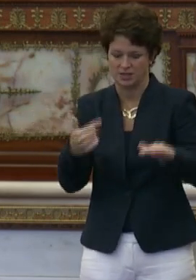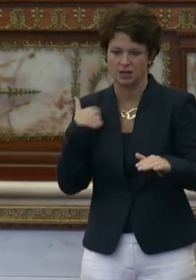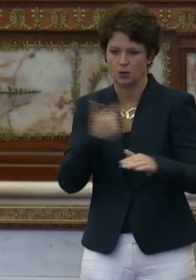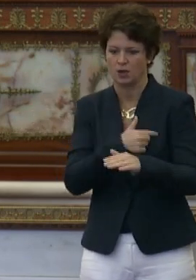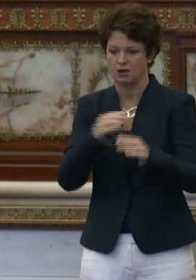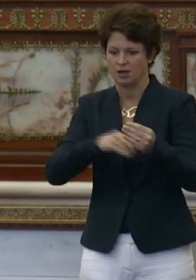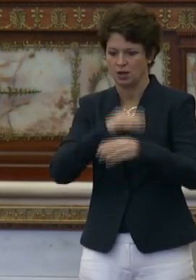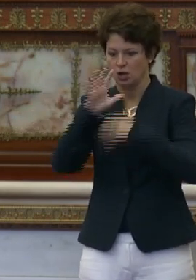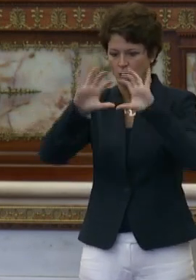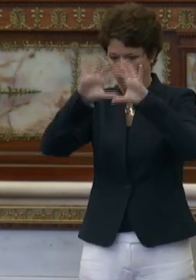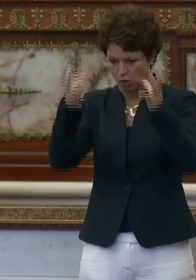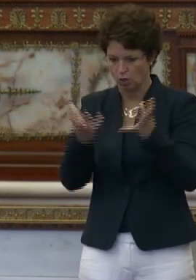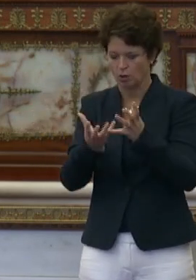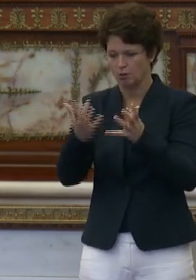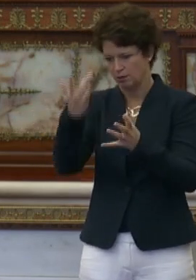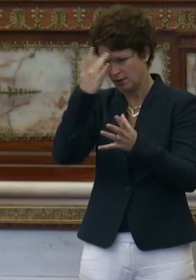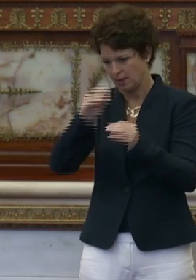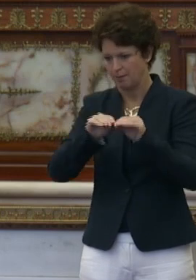global pandemic.